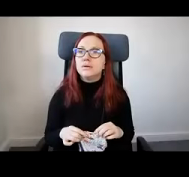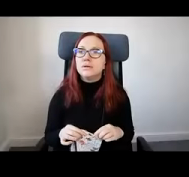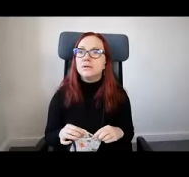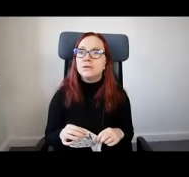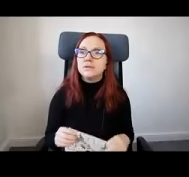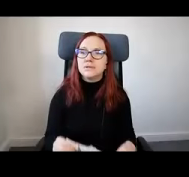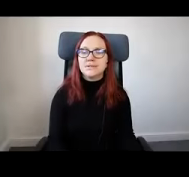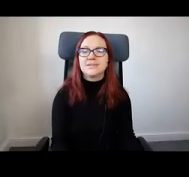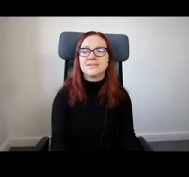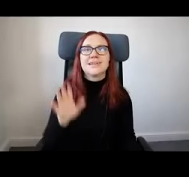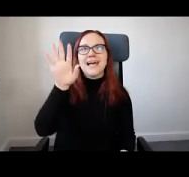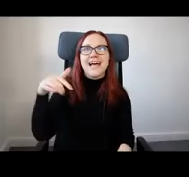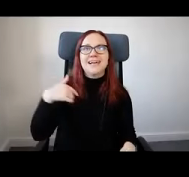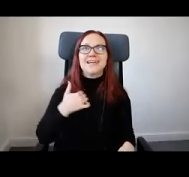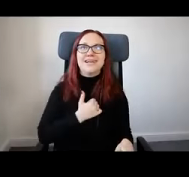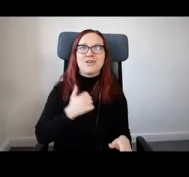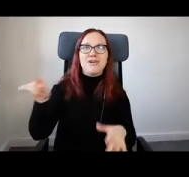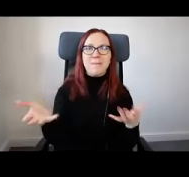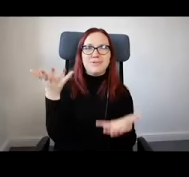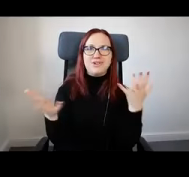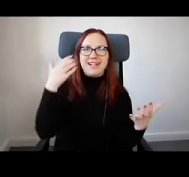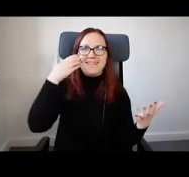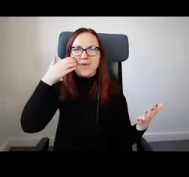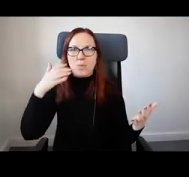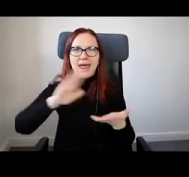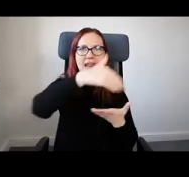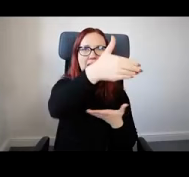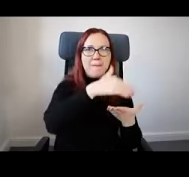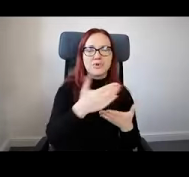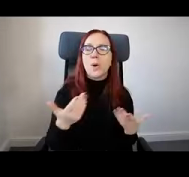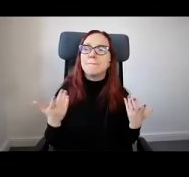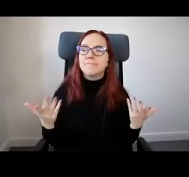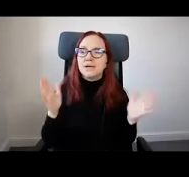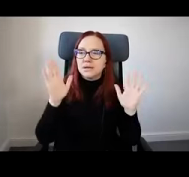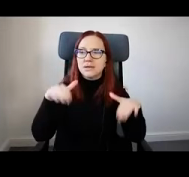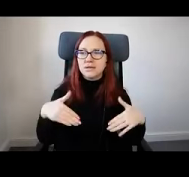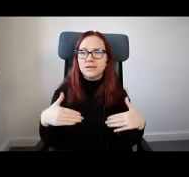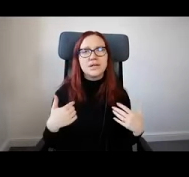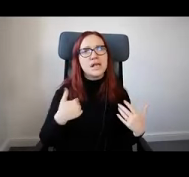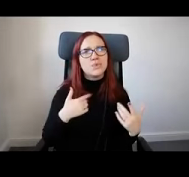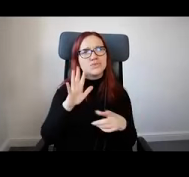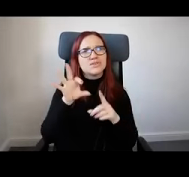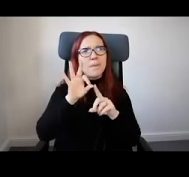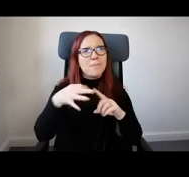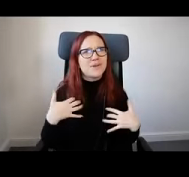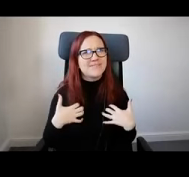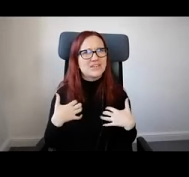Hi, yeah, sorry, I'm juggling a phone and a laptop here. No, I was just find it interesting that